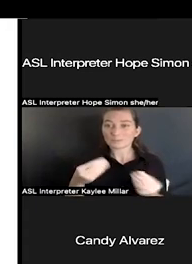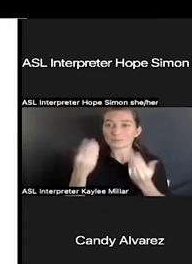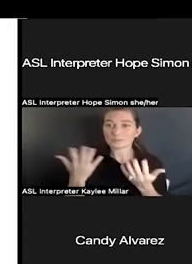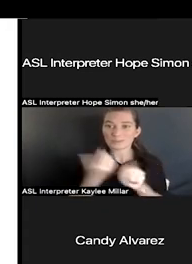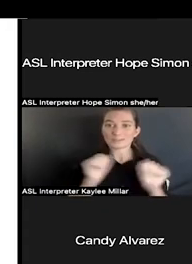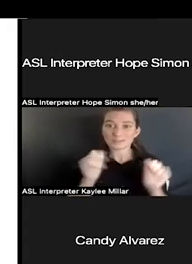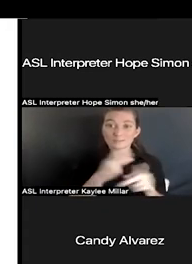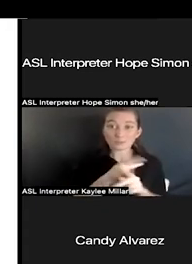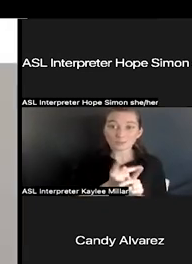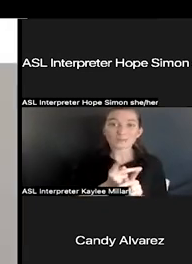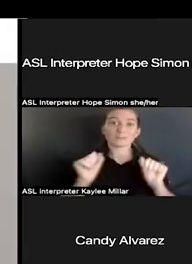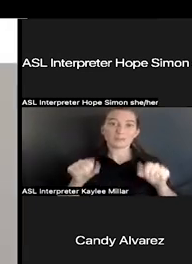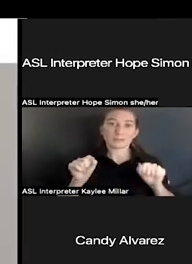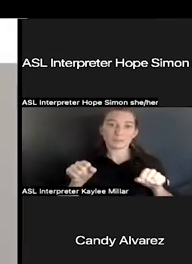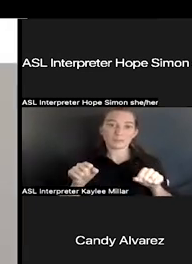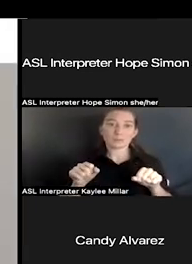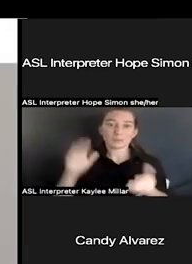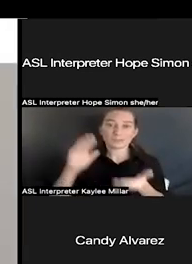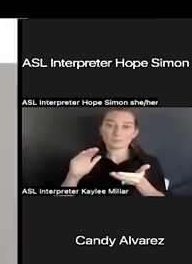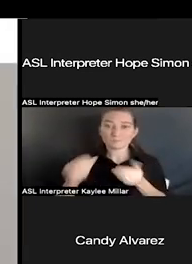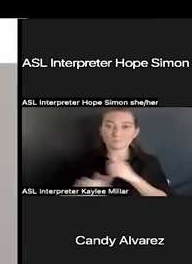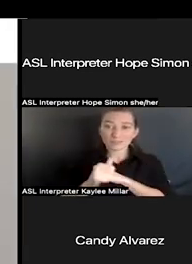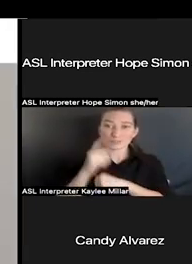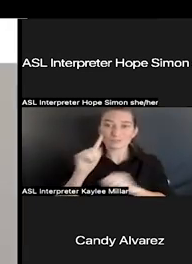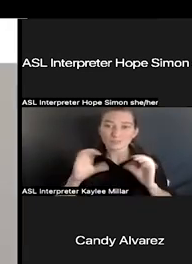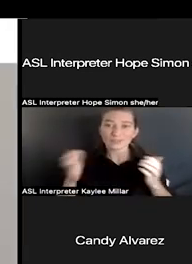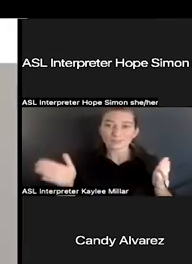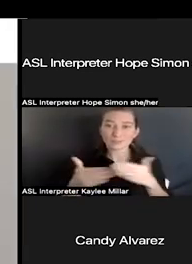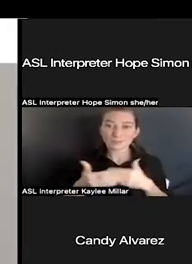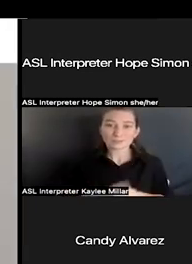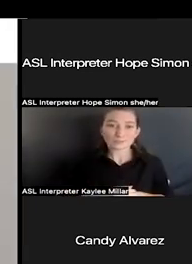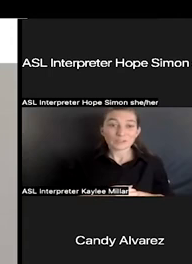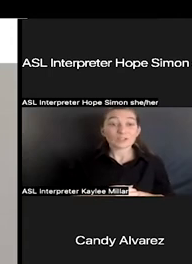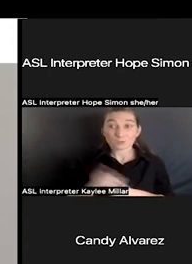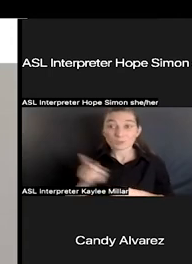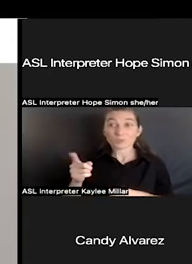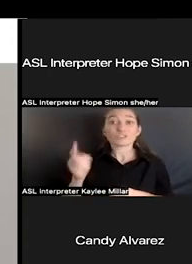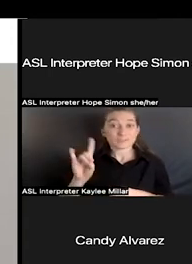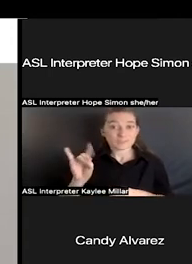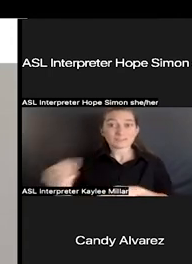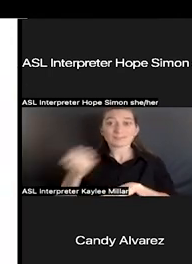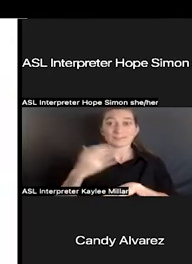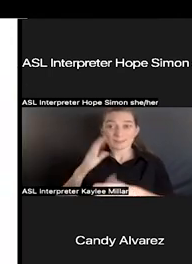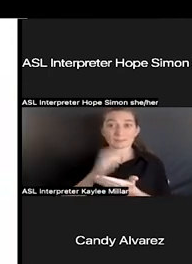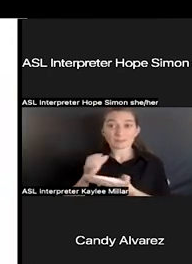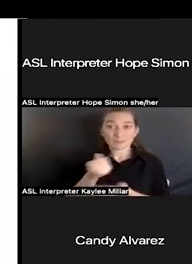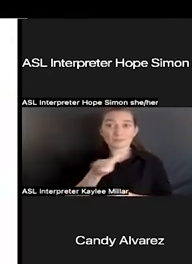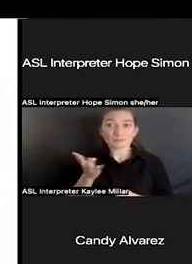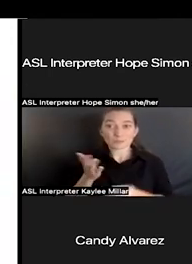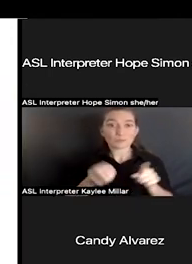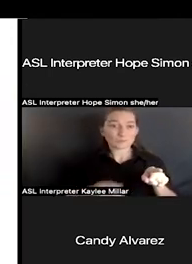areas, et cetera. And so just a couple of pictures that she sent so far of the work being done, securing file